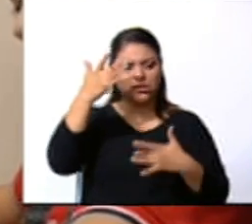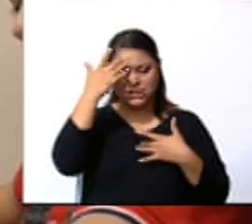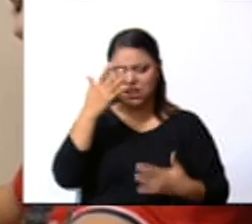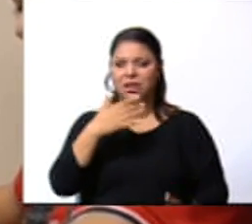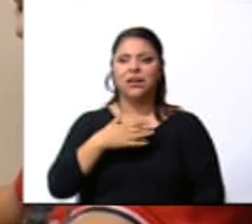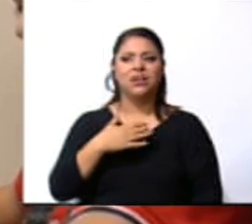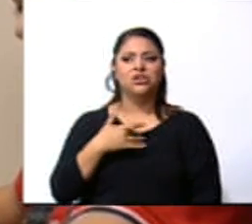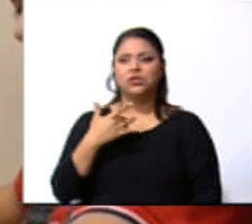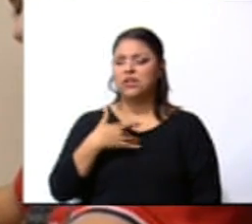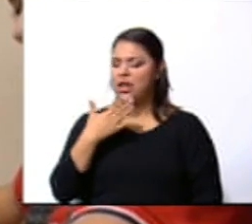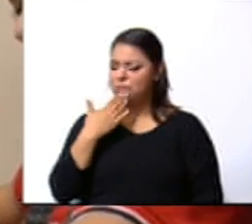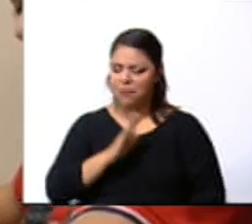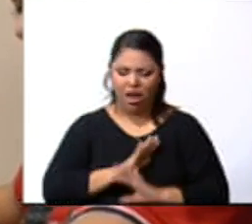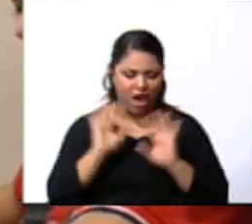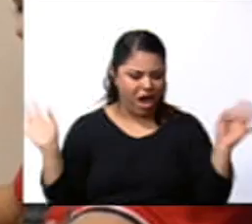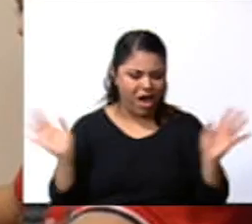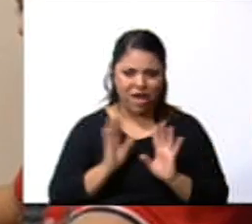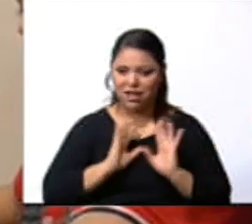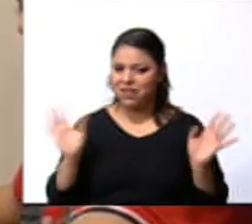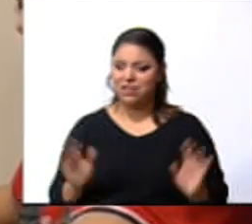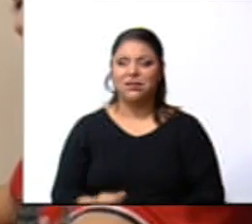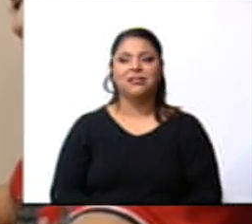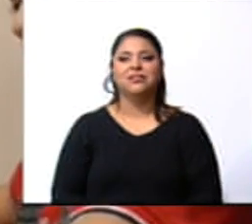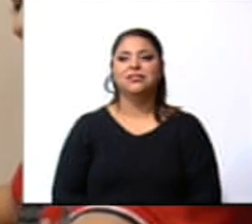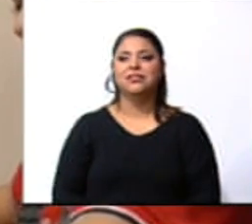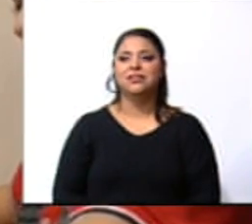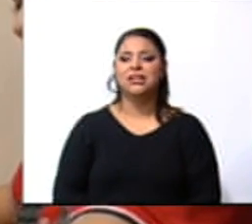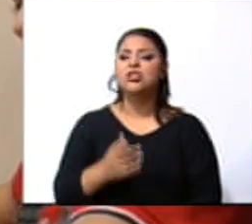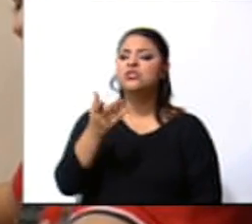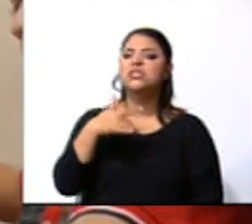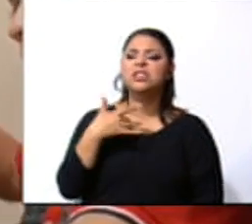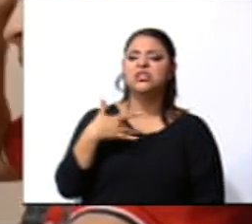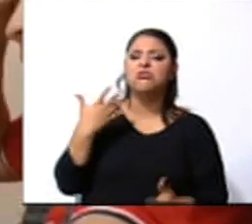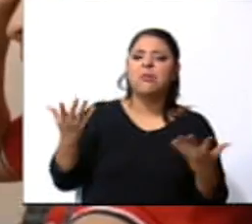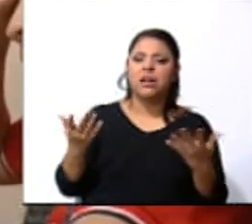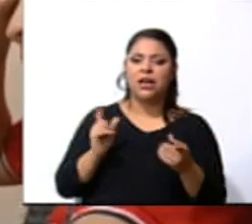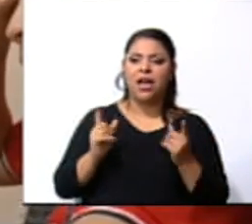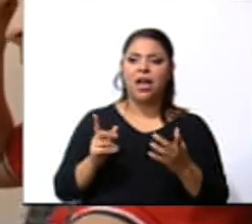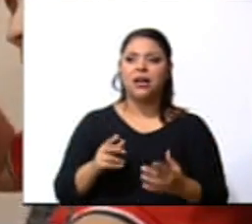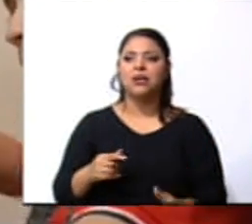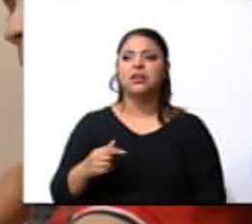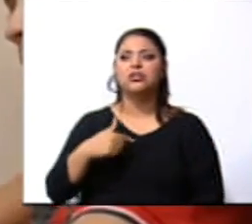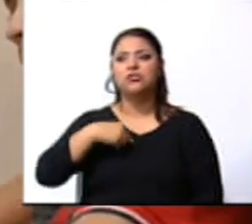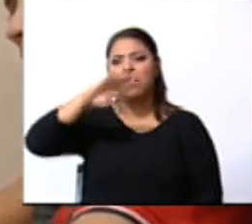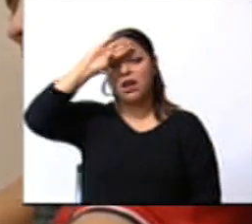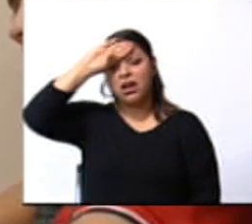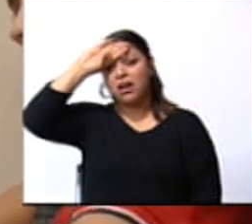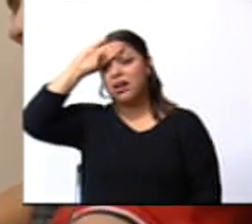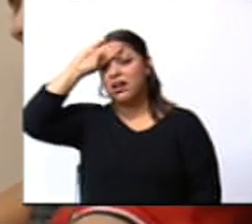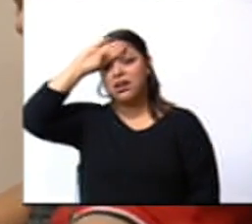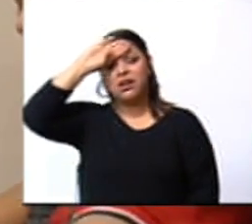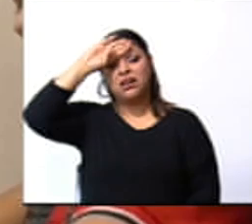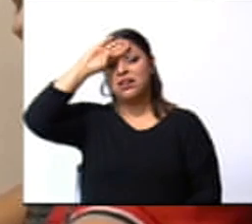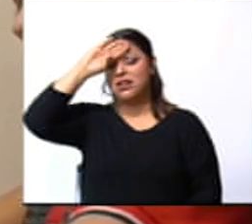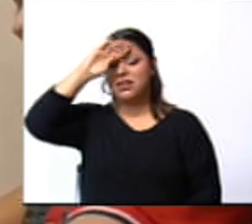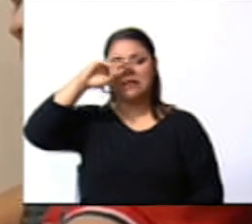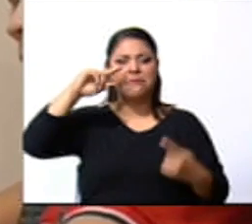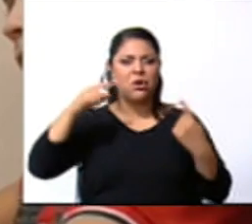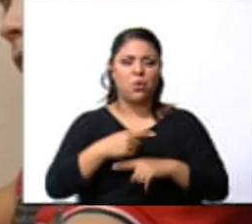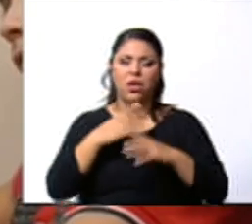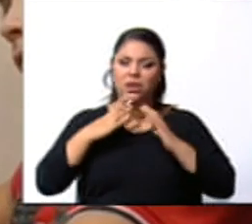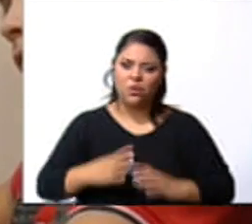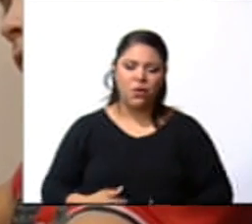I feel terrible. What are the symptoms? I have high fever and body pain.